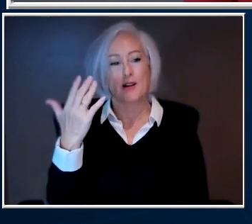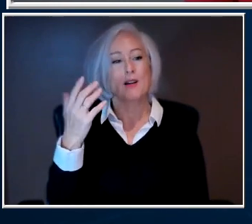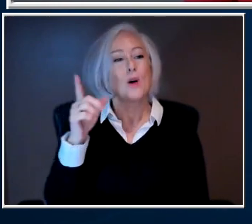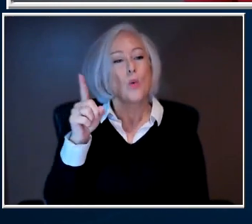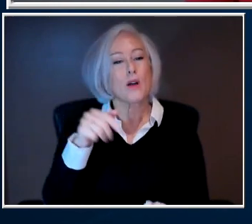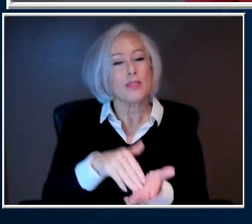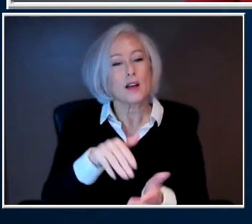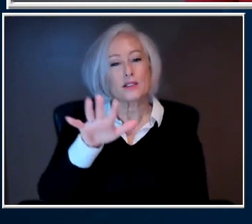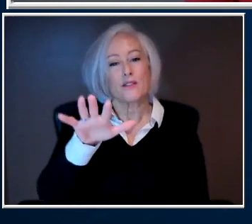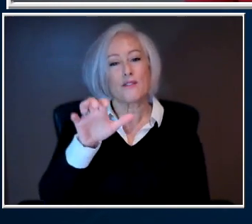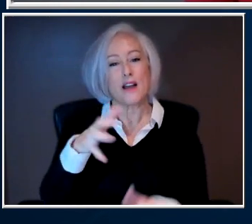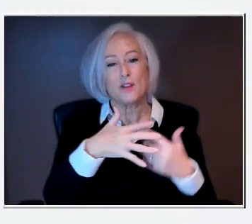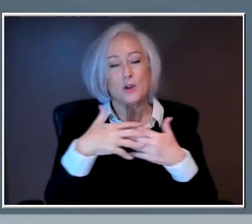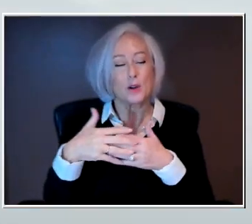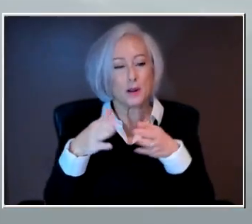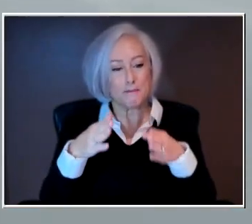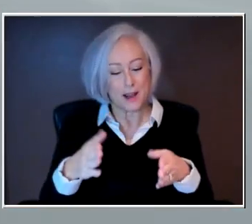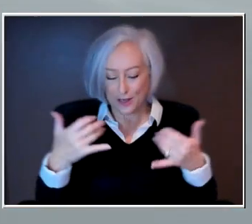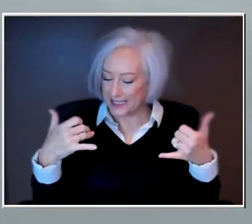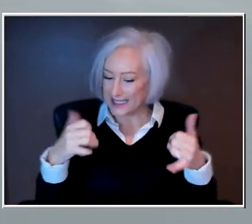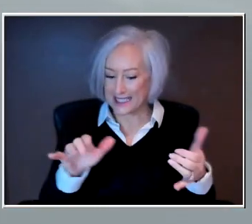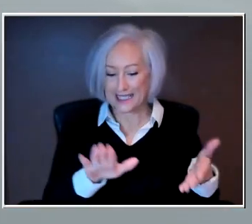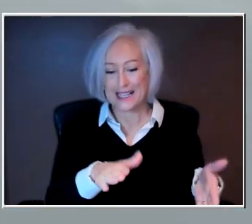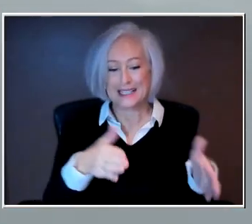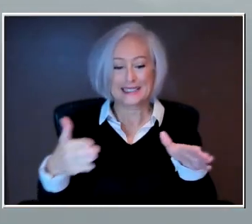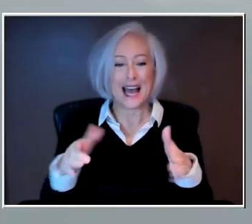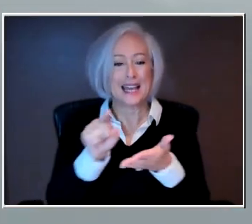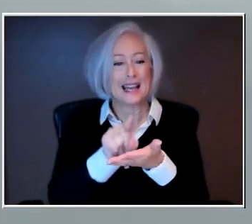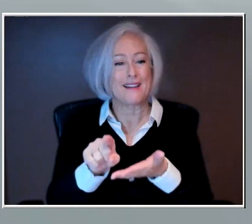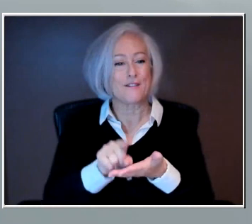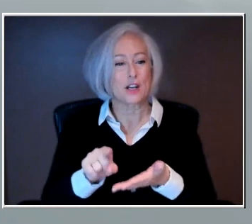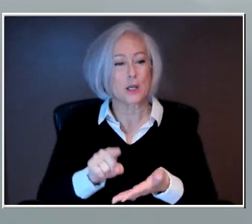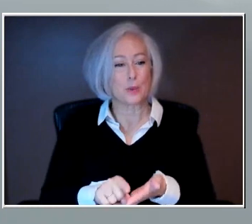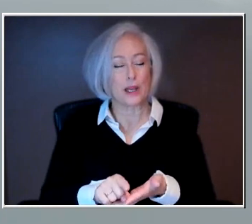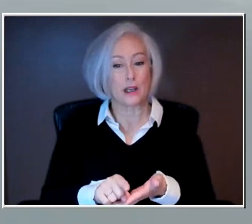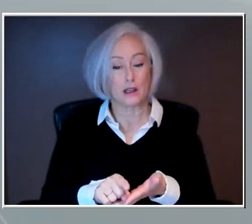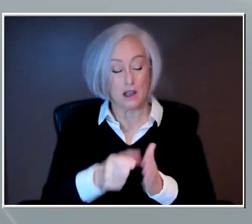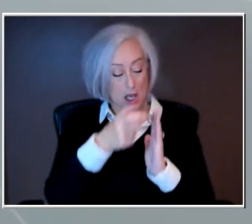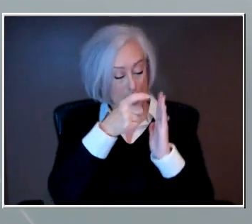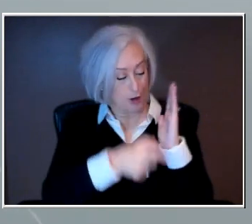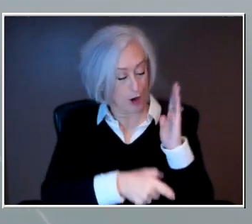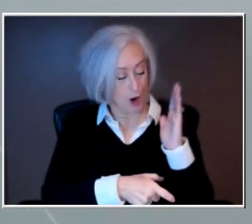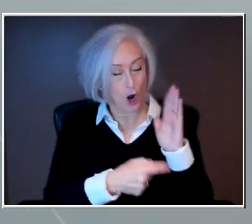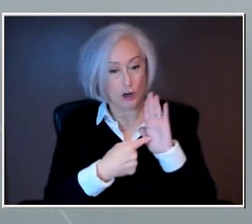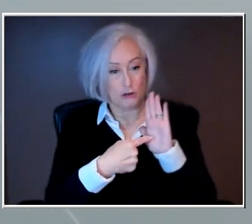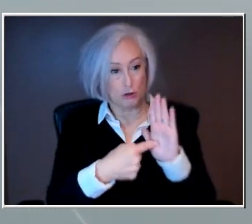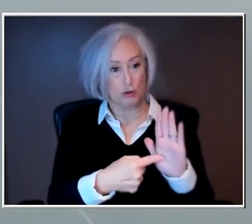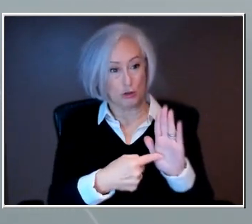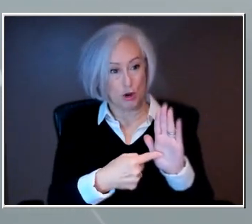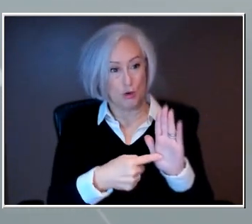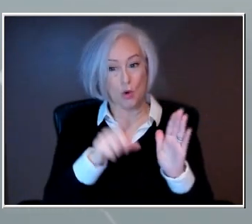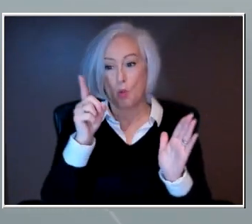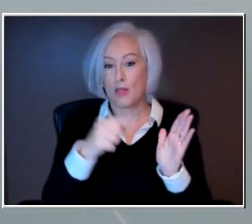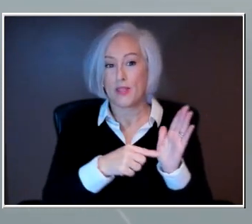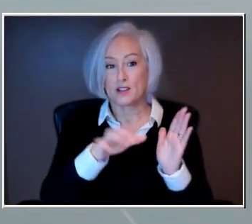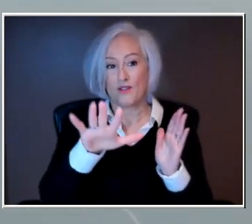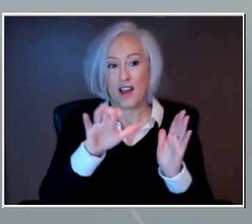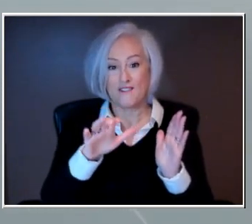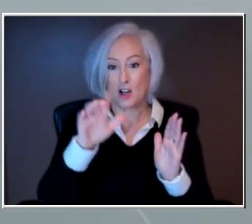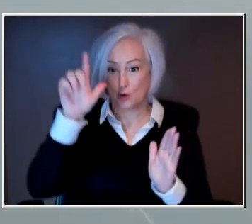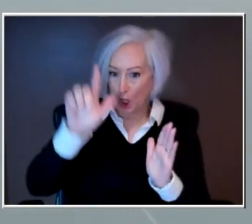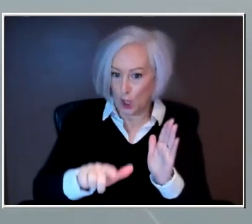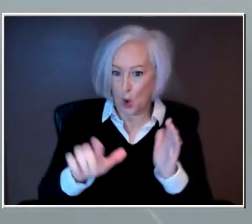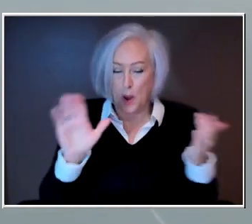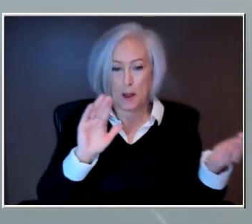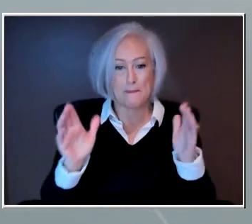still dying from COVID every week?" The article explained that 1,500 COVID deaths a week was way down, of course, from the worst part of